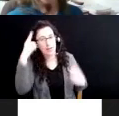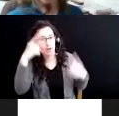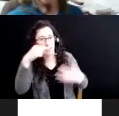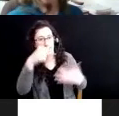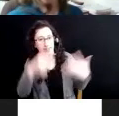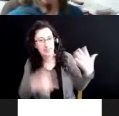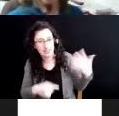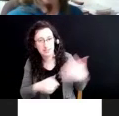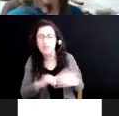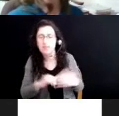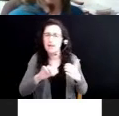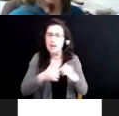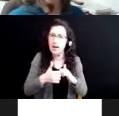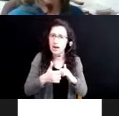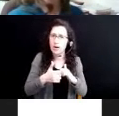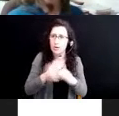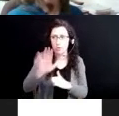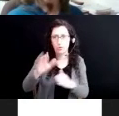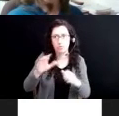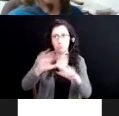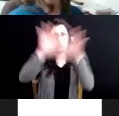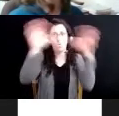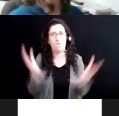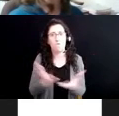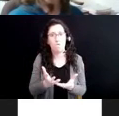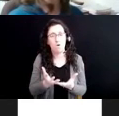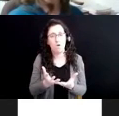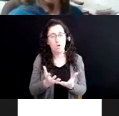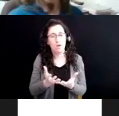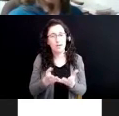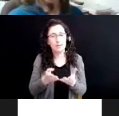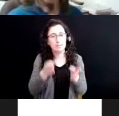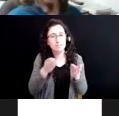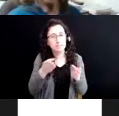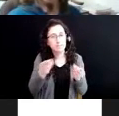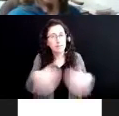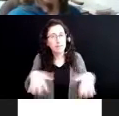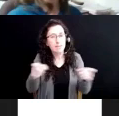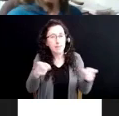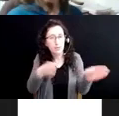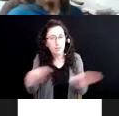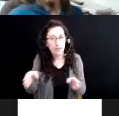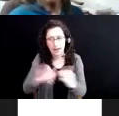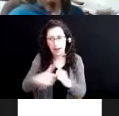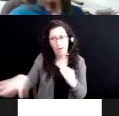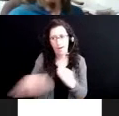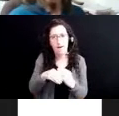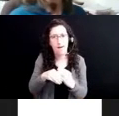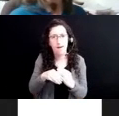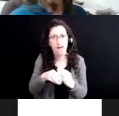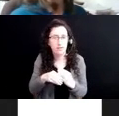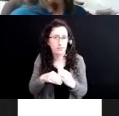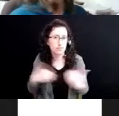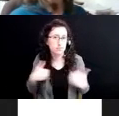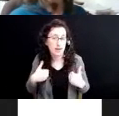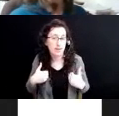incorporate wildlife habitat into your overall land management plan. The first step is to inventory